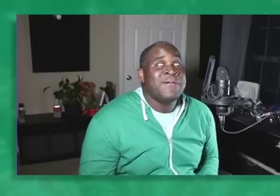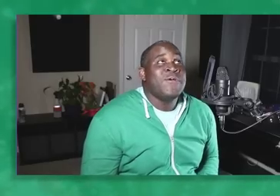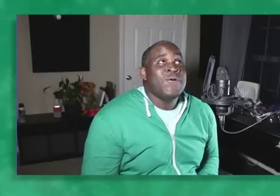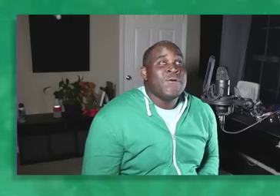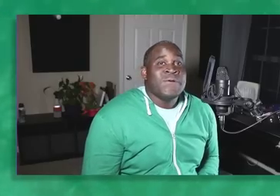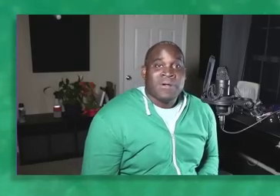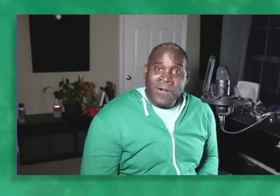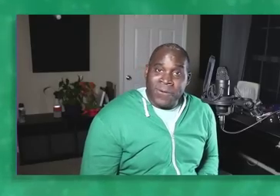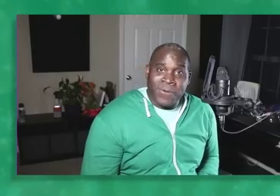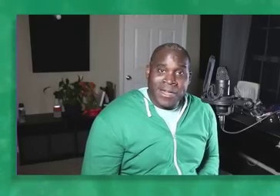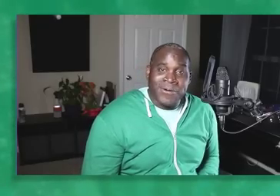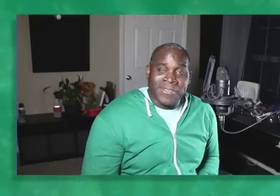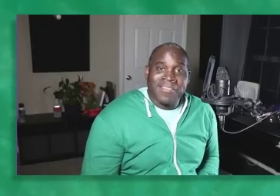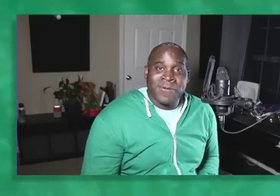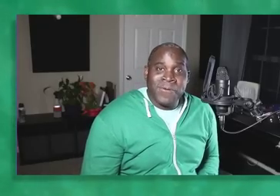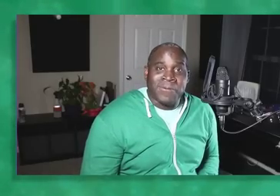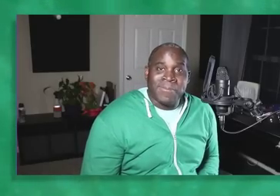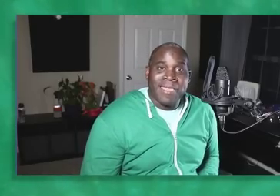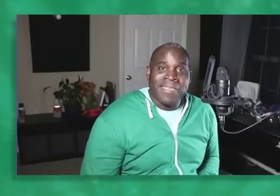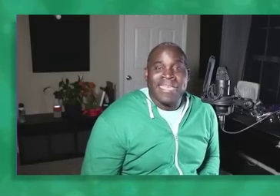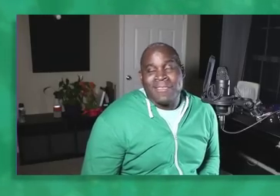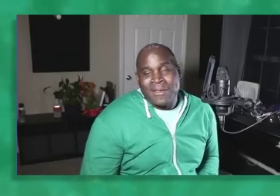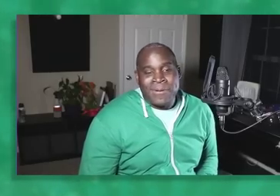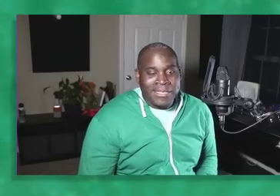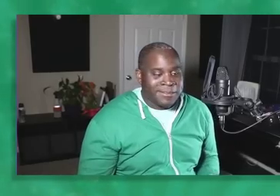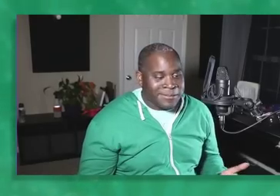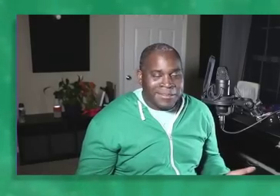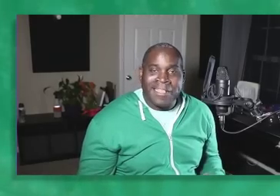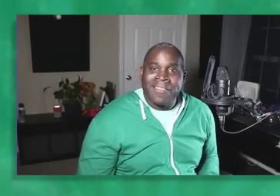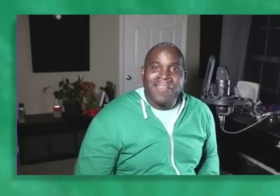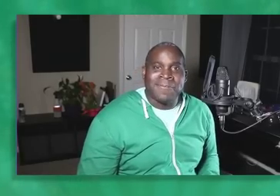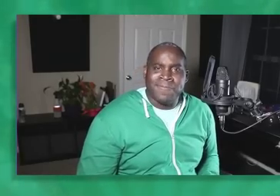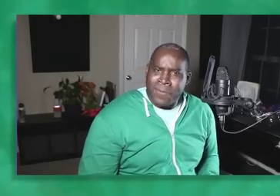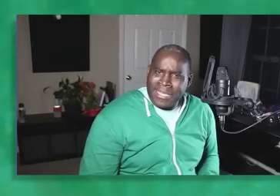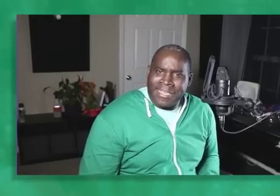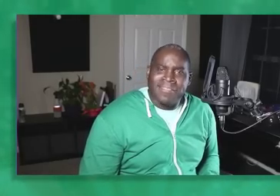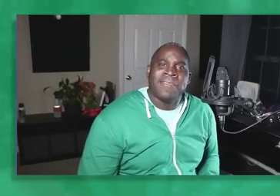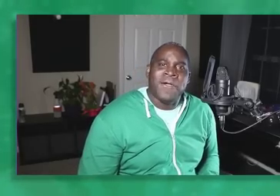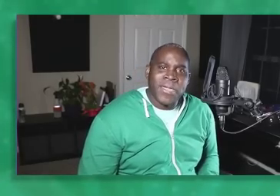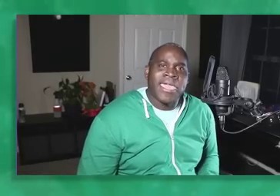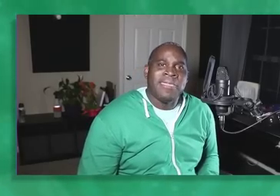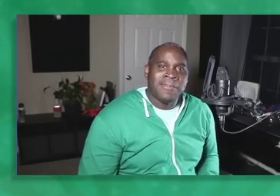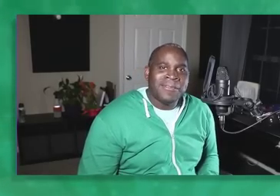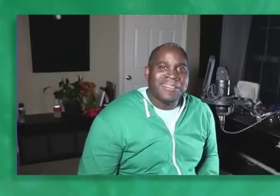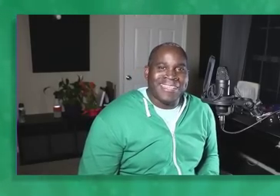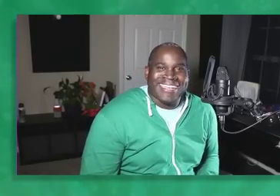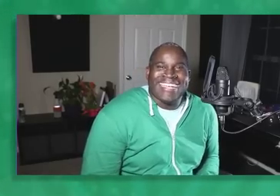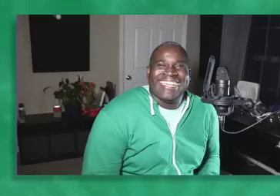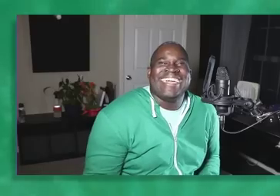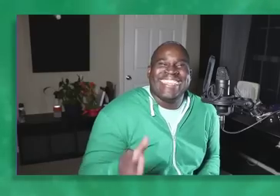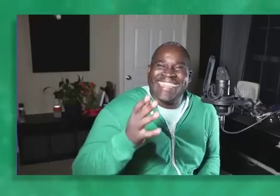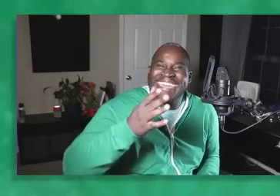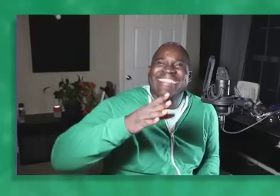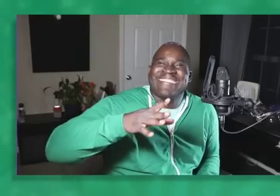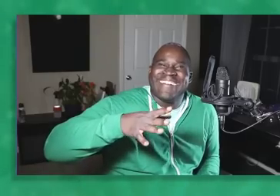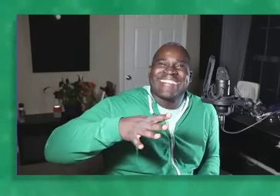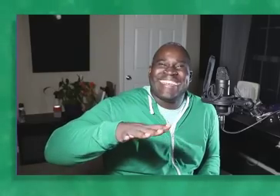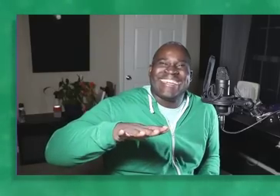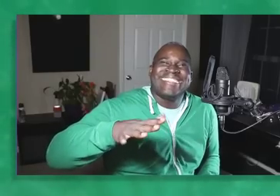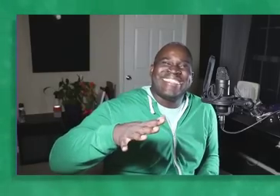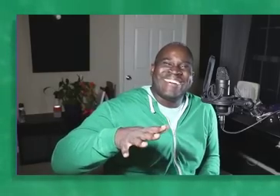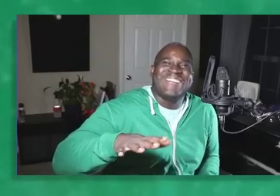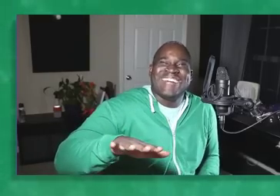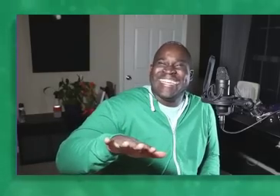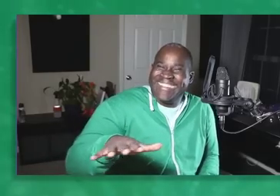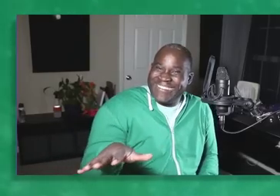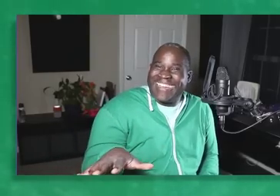kids? Oh, whoa, that's cool. Not, hey, you know what? That's awesome. Four kids. Okay. That starts getting